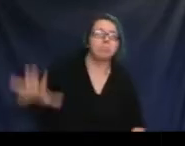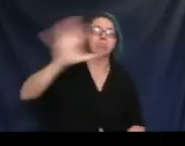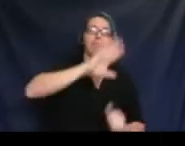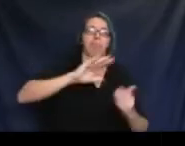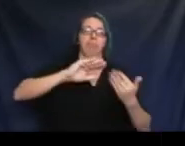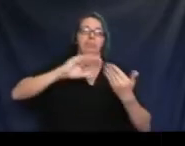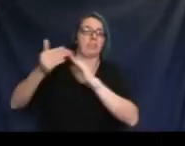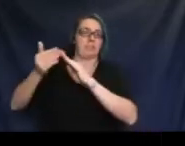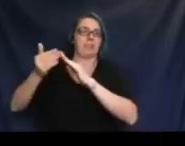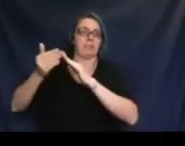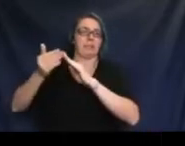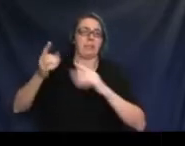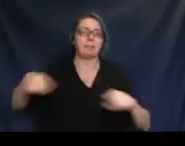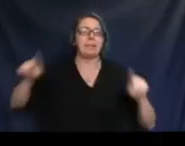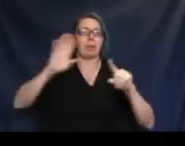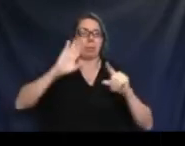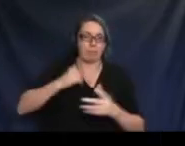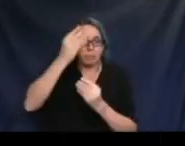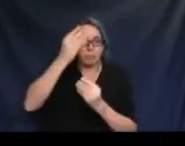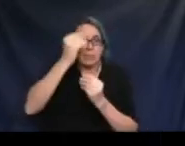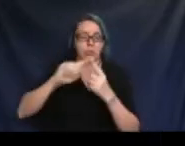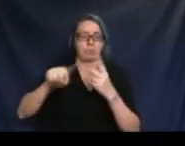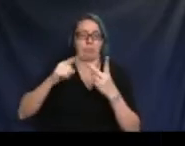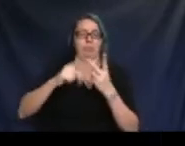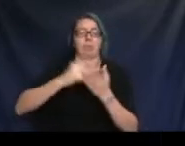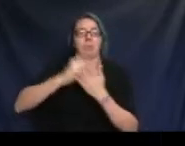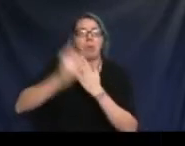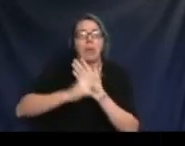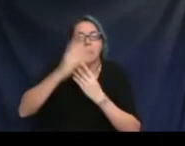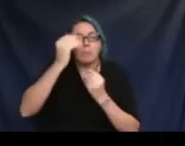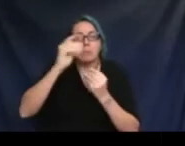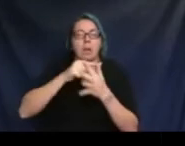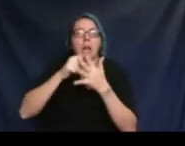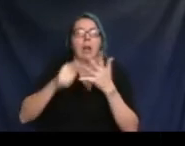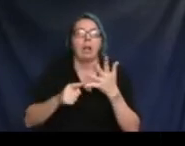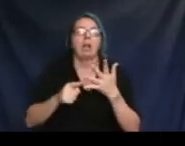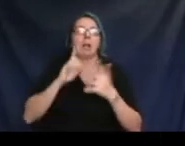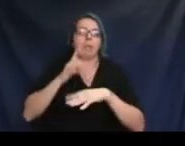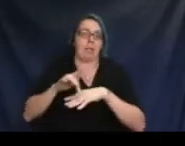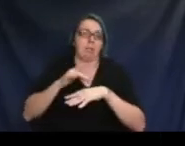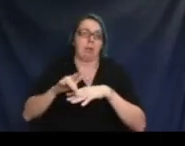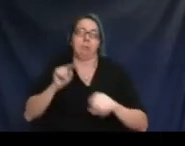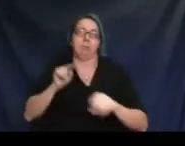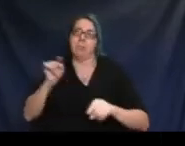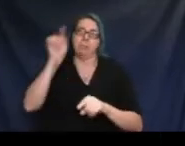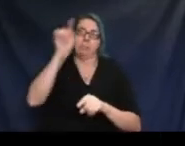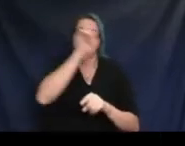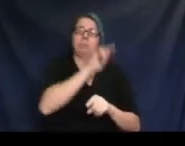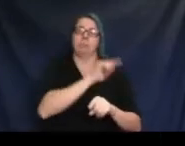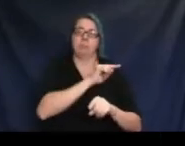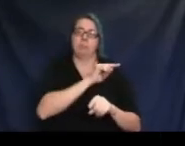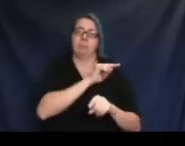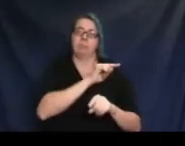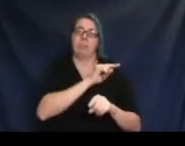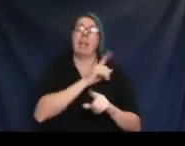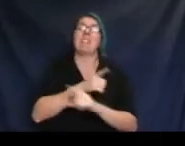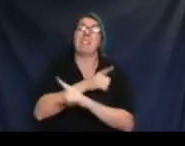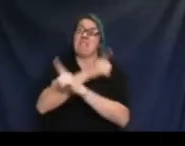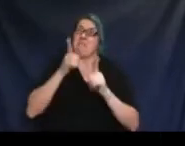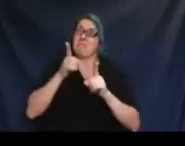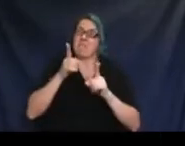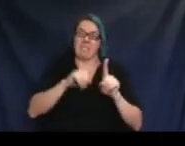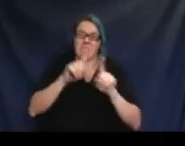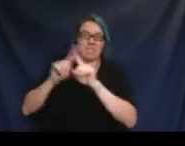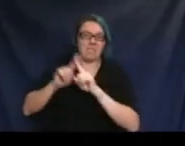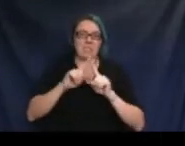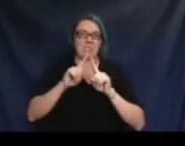them. And so thinking about how those will actually also be acting to direct people to things